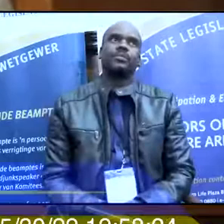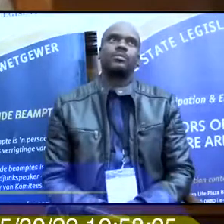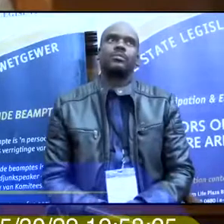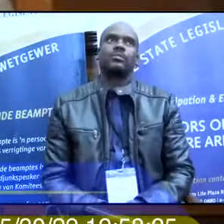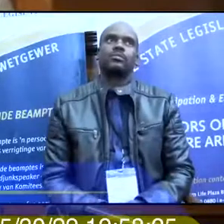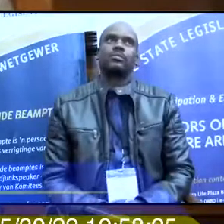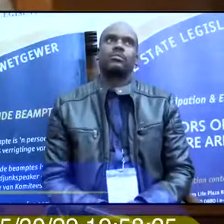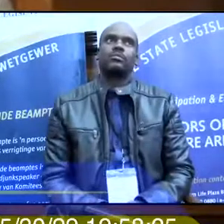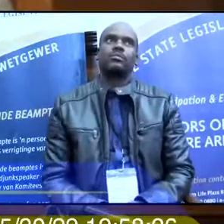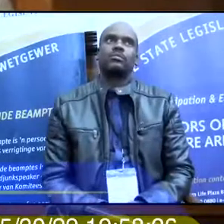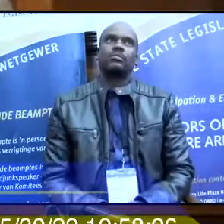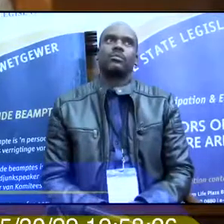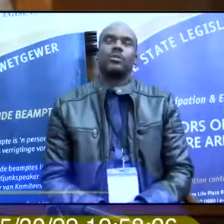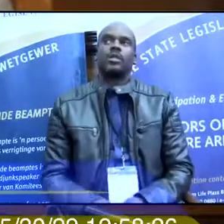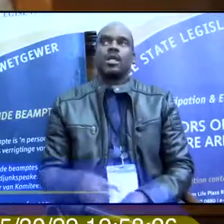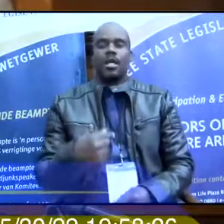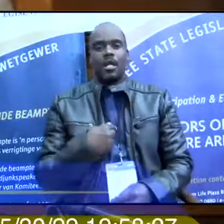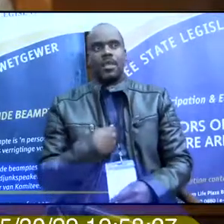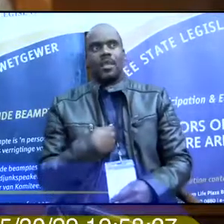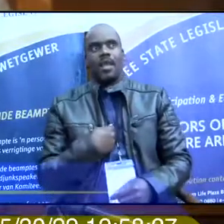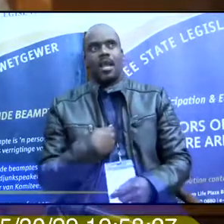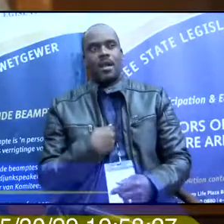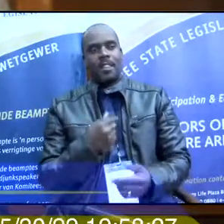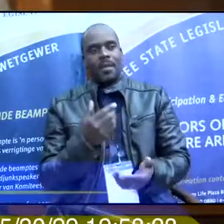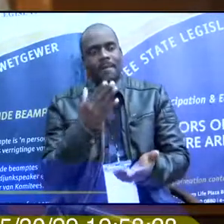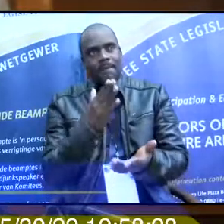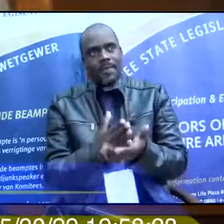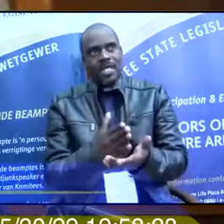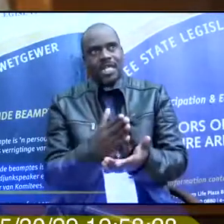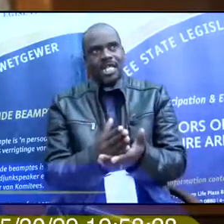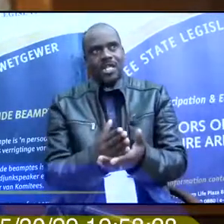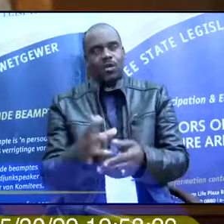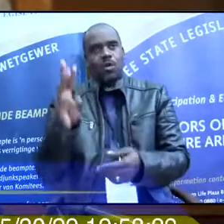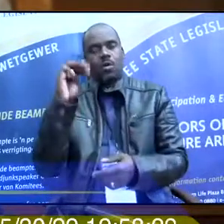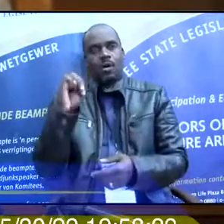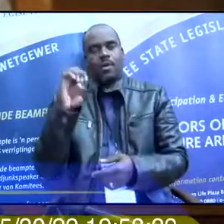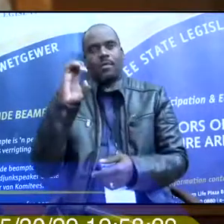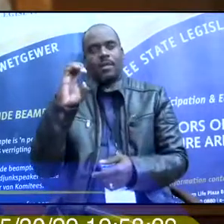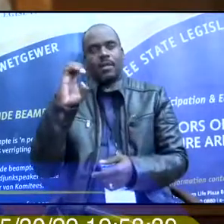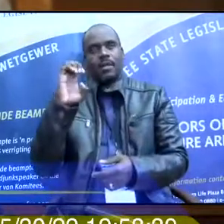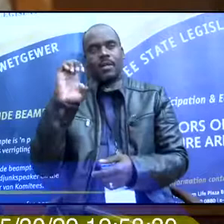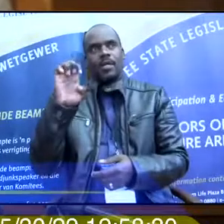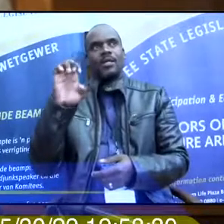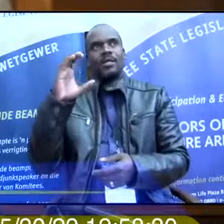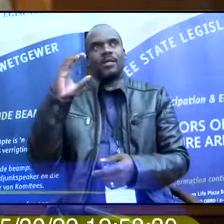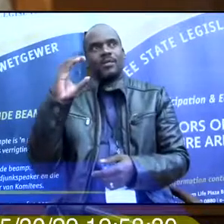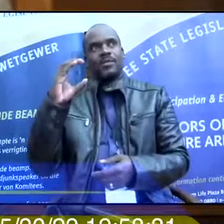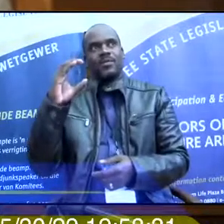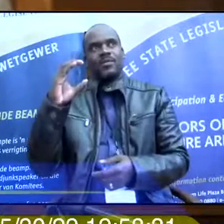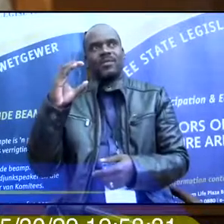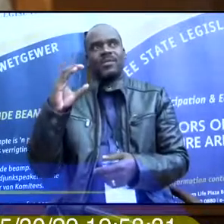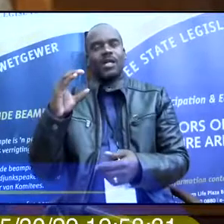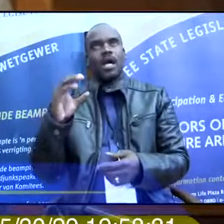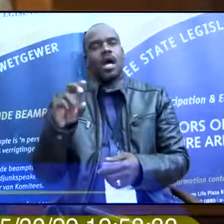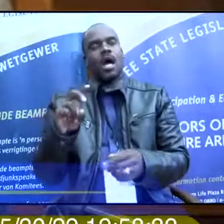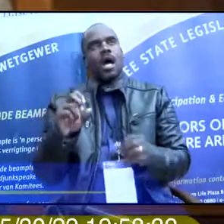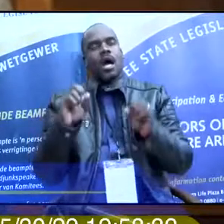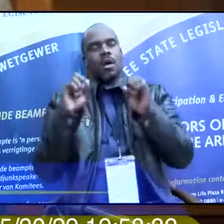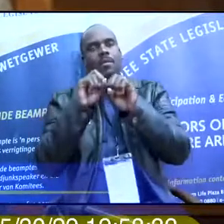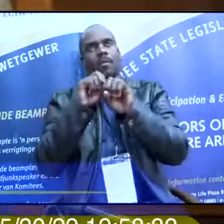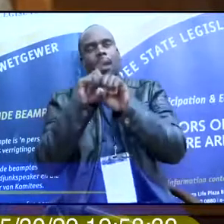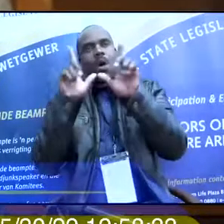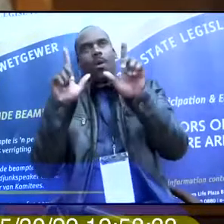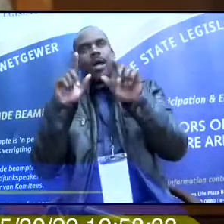i'm sure that the embassy finance is aware that the municipal manager of malud was